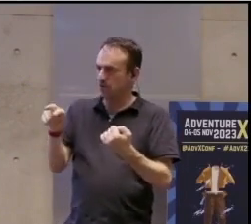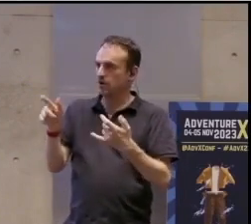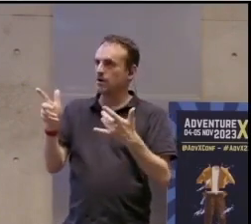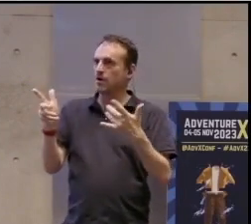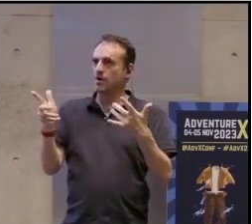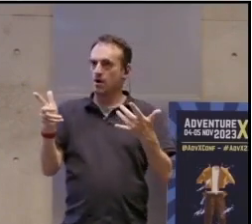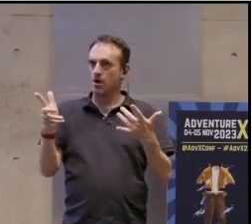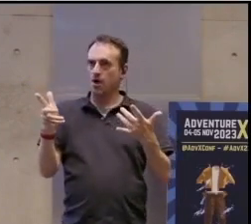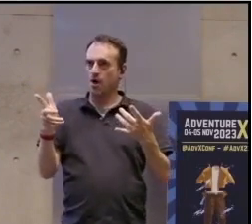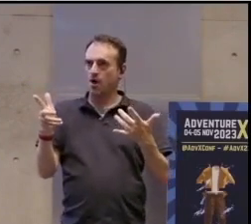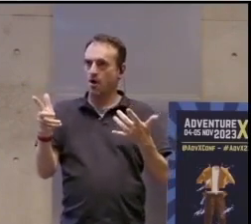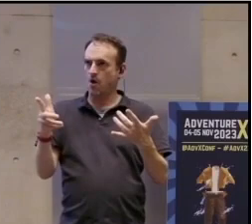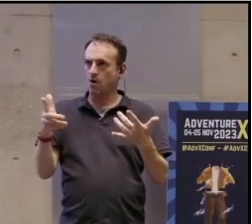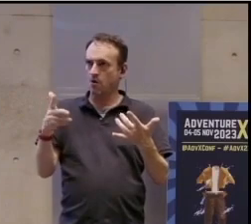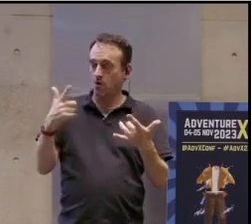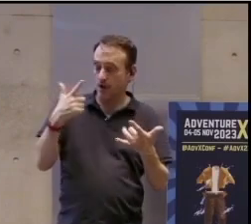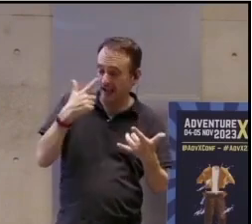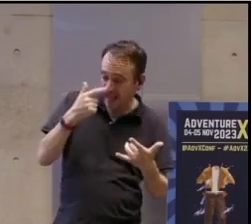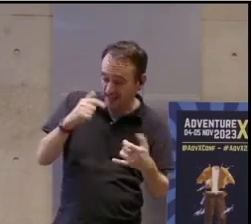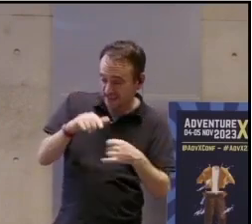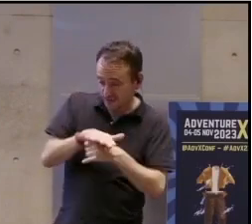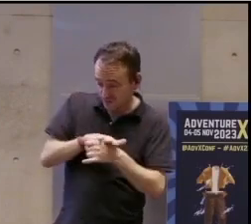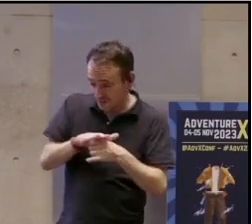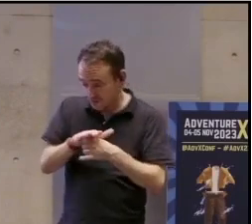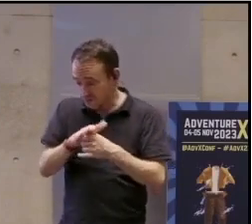ever encounters that situation, if that makes sense.